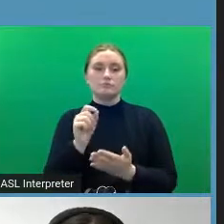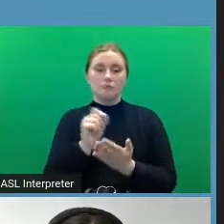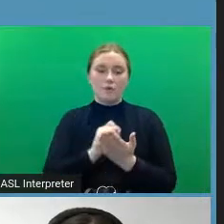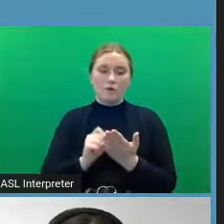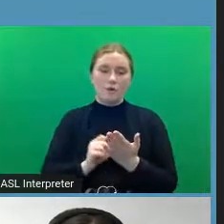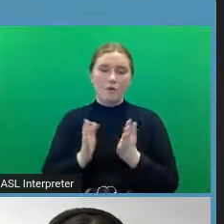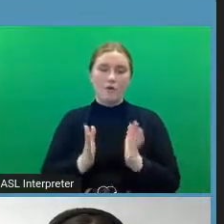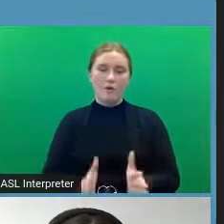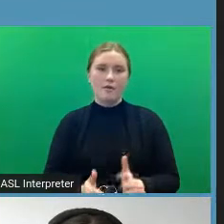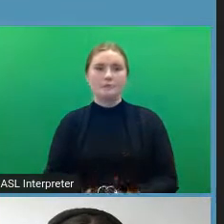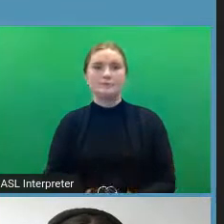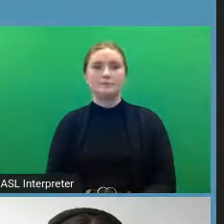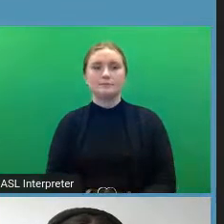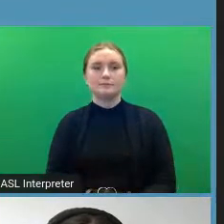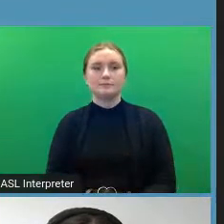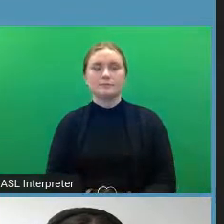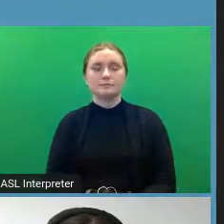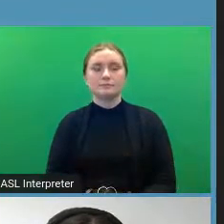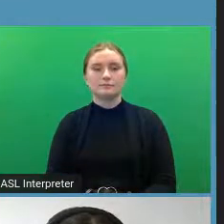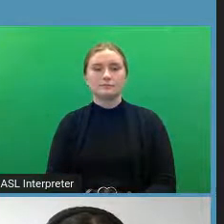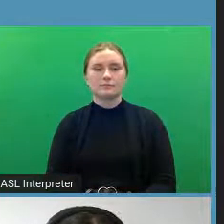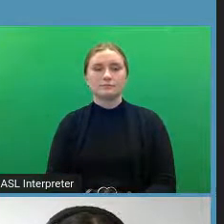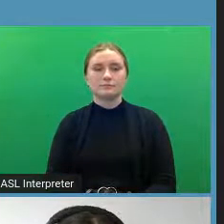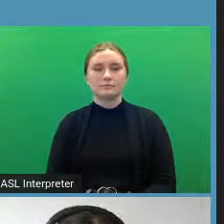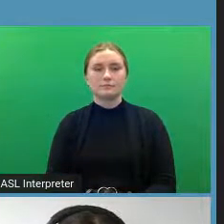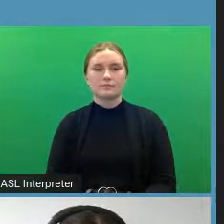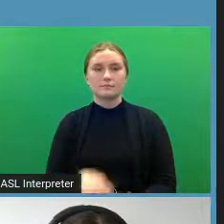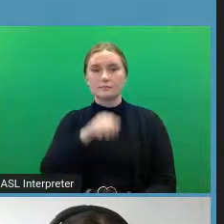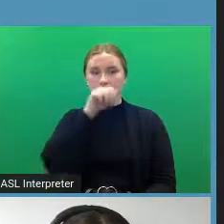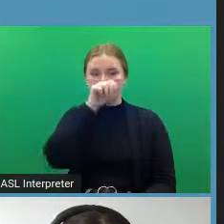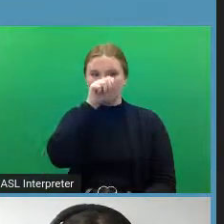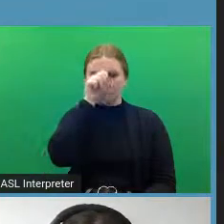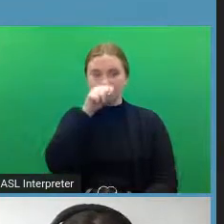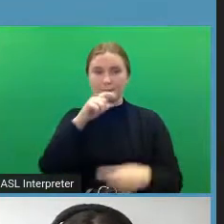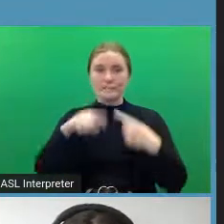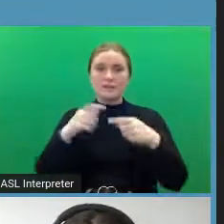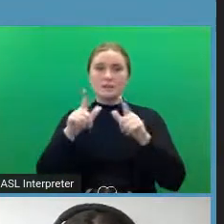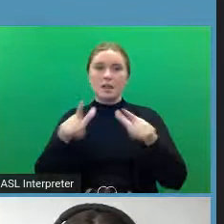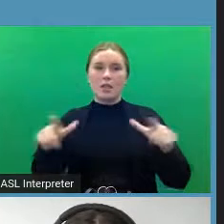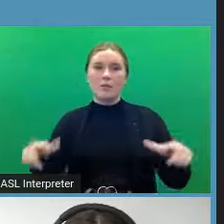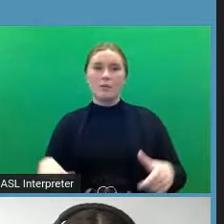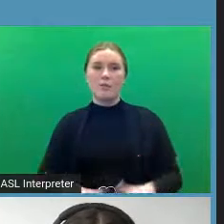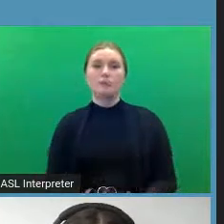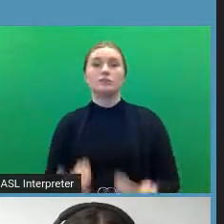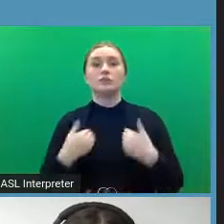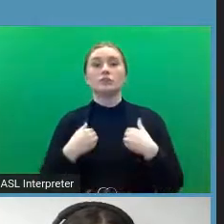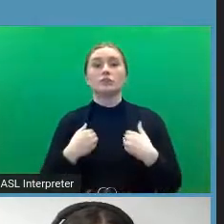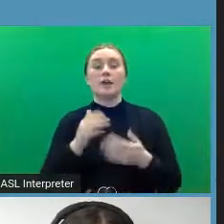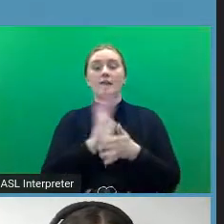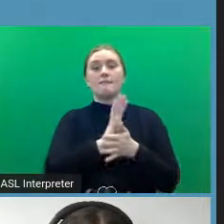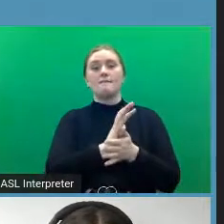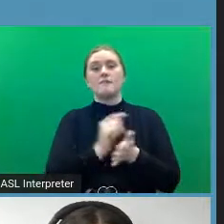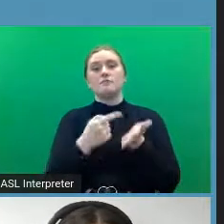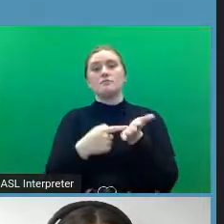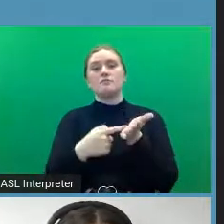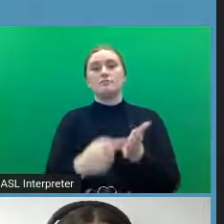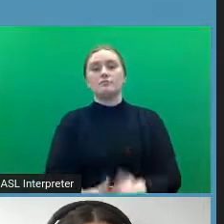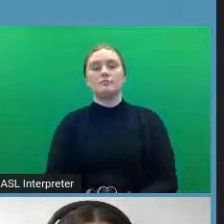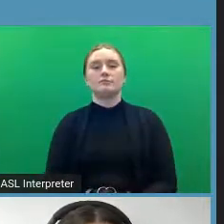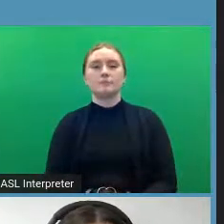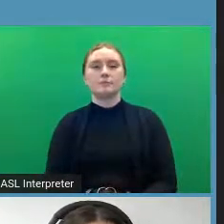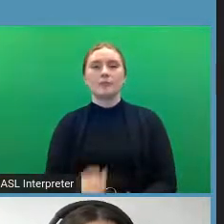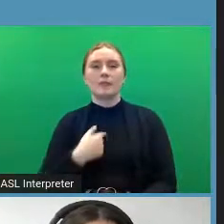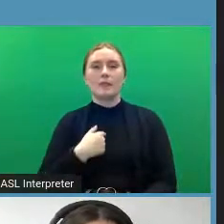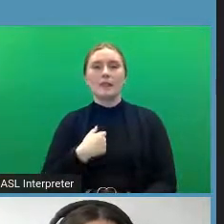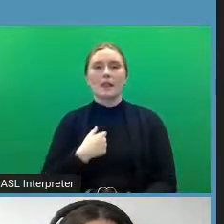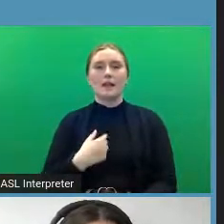I'm going to keep moving to sign language. I do have a video example for you, but I'm saving it for the